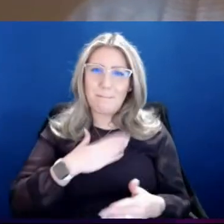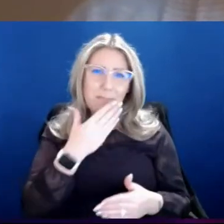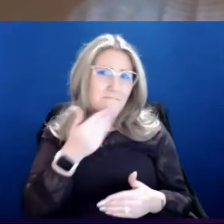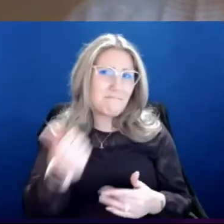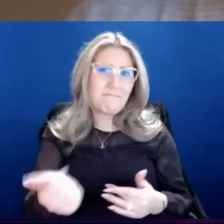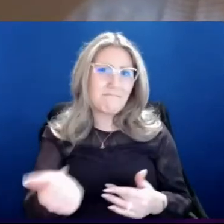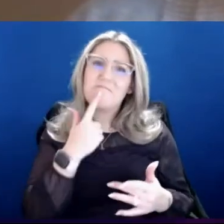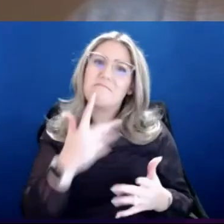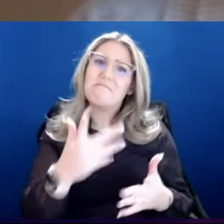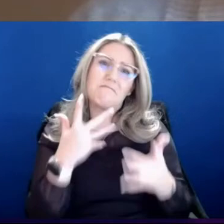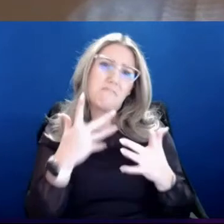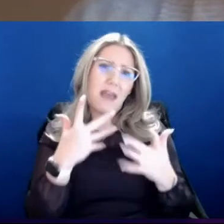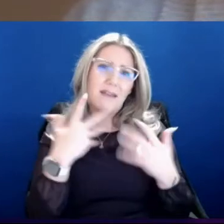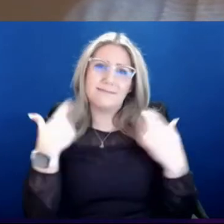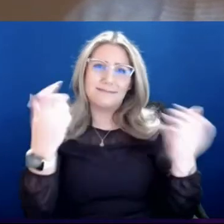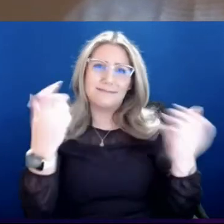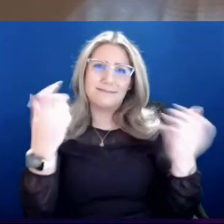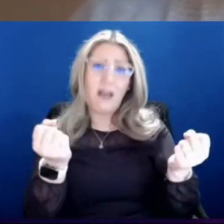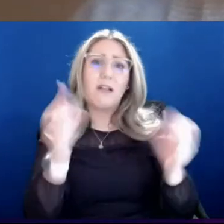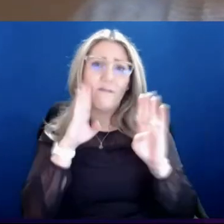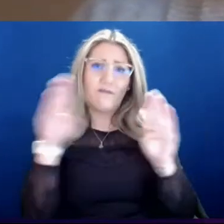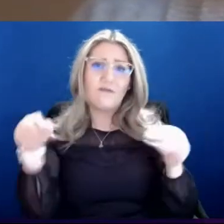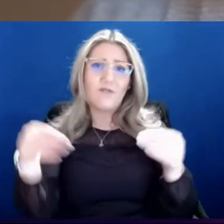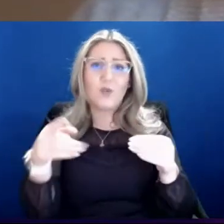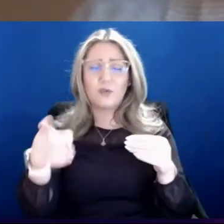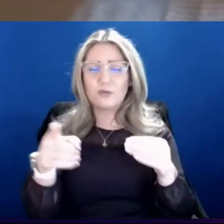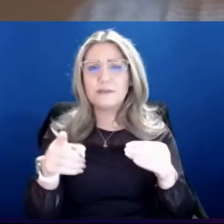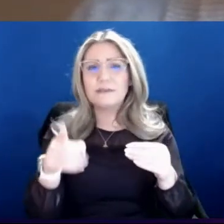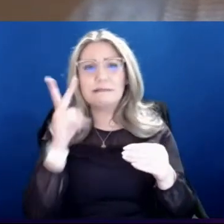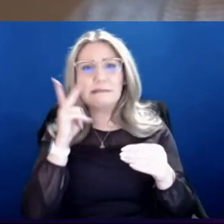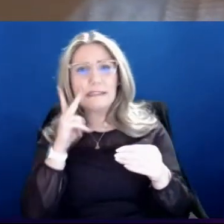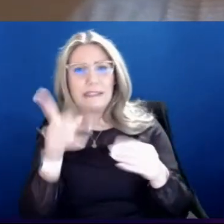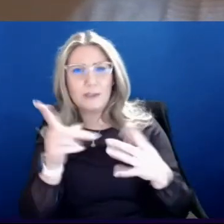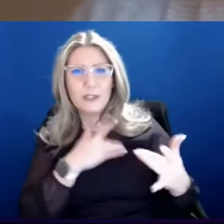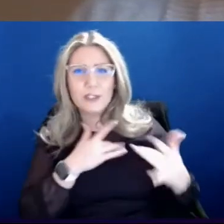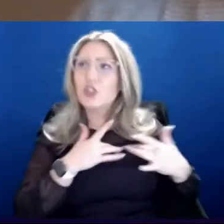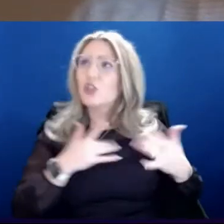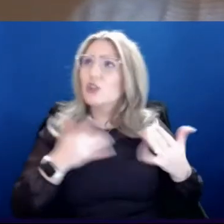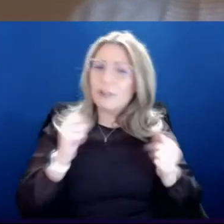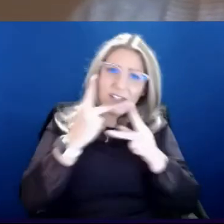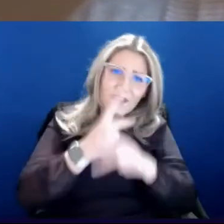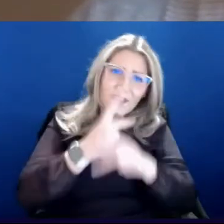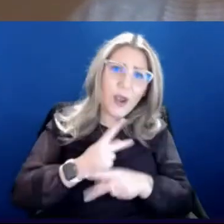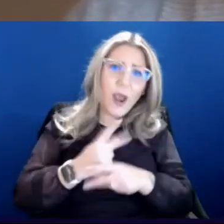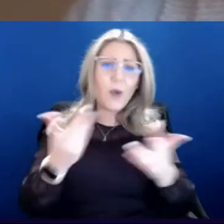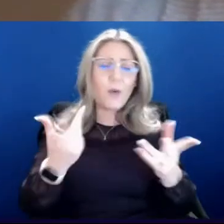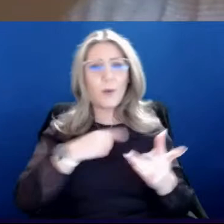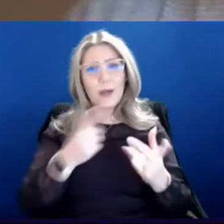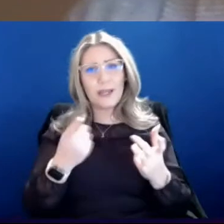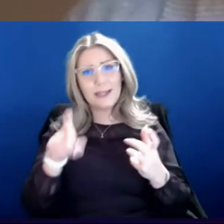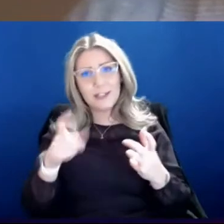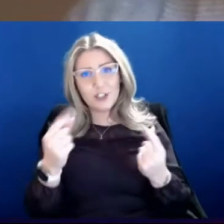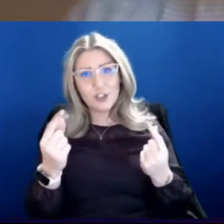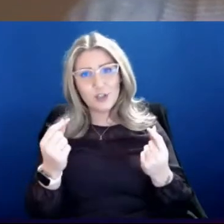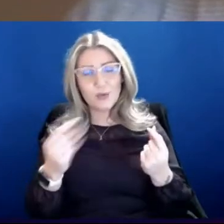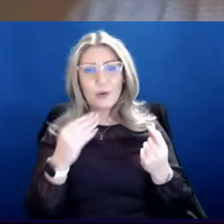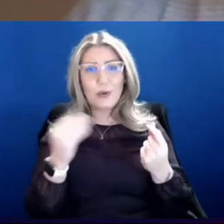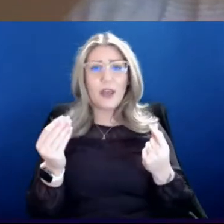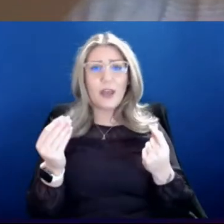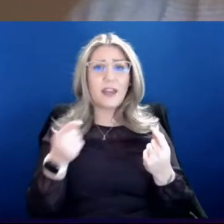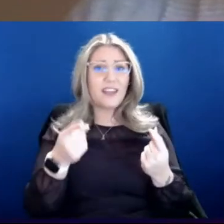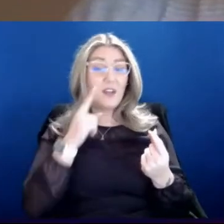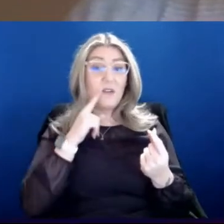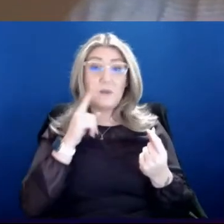in heart. You could tell he was concerned and trying to figure out what we needed to do. And he was